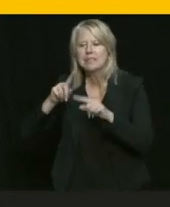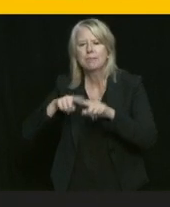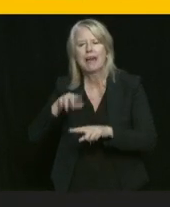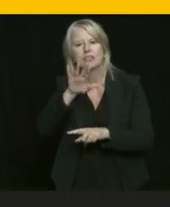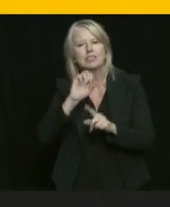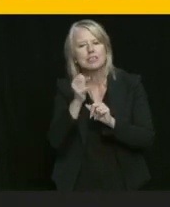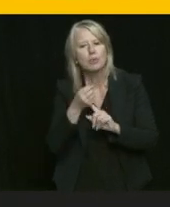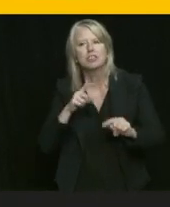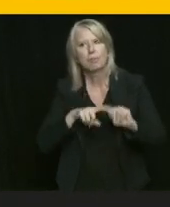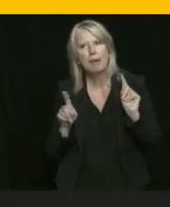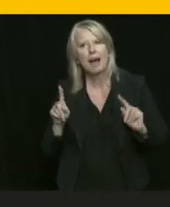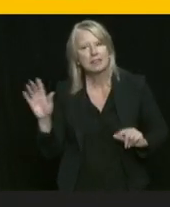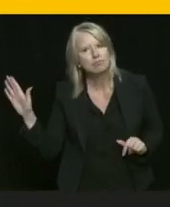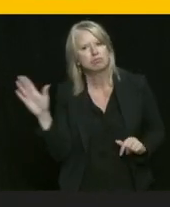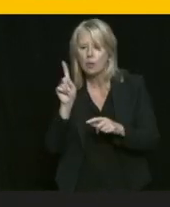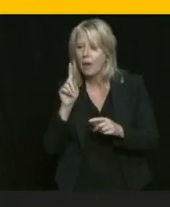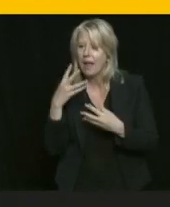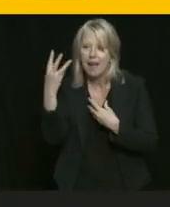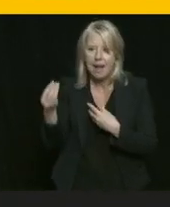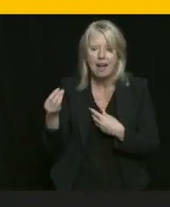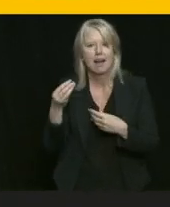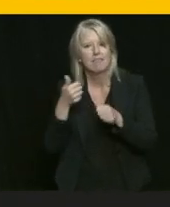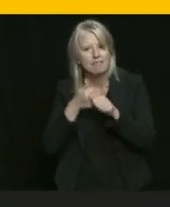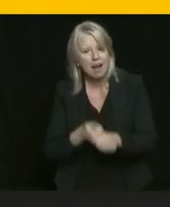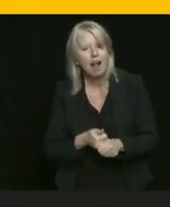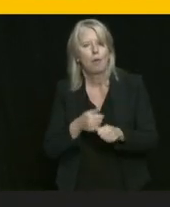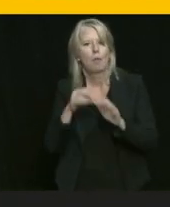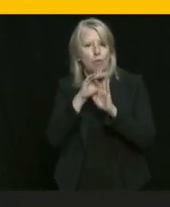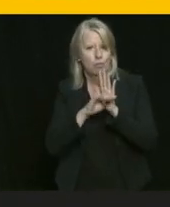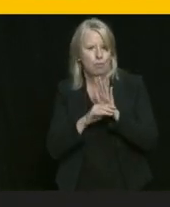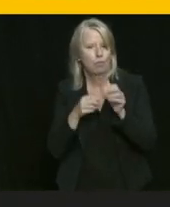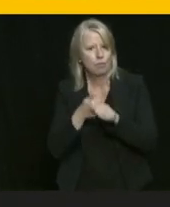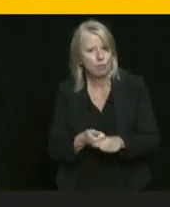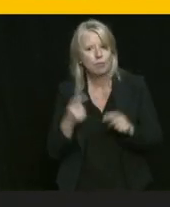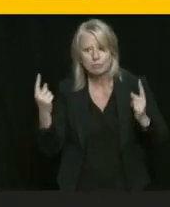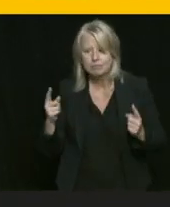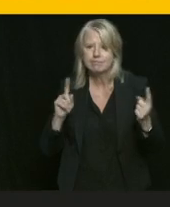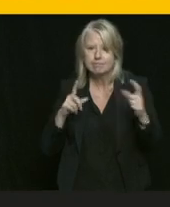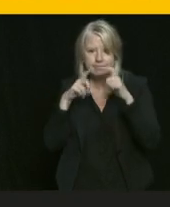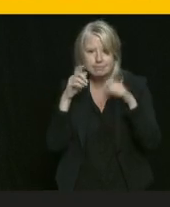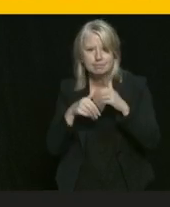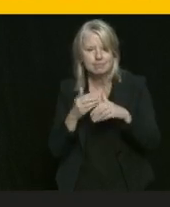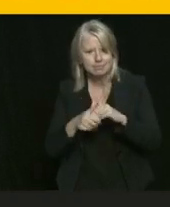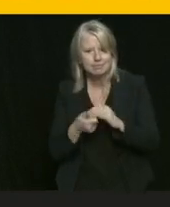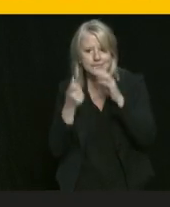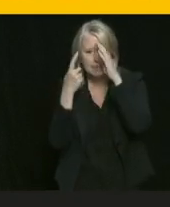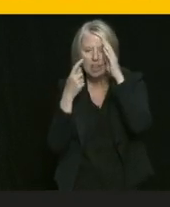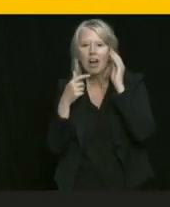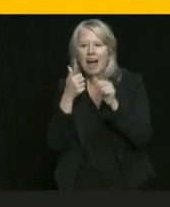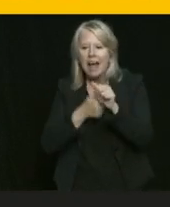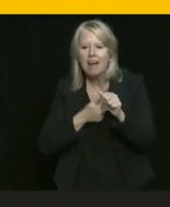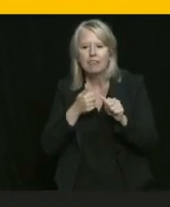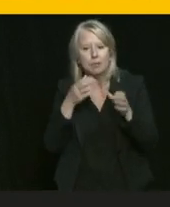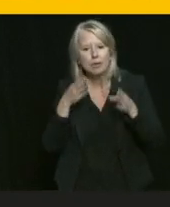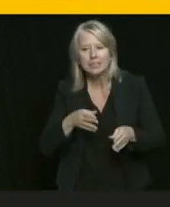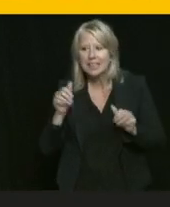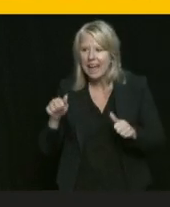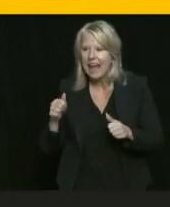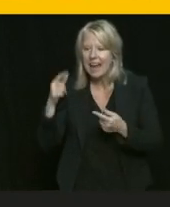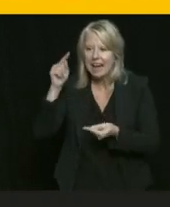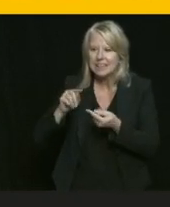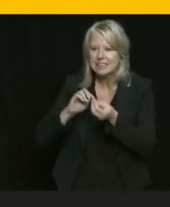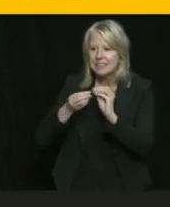collectively, we need to reduce those. Exactly what I said is not everybody can keep to exact numbers. It depends on